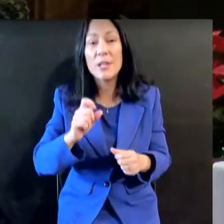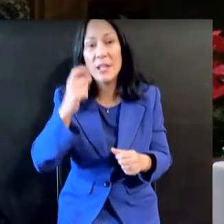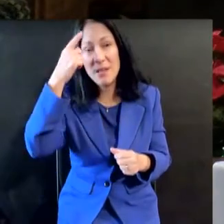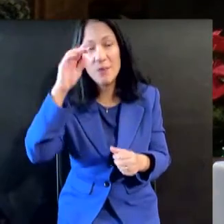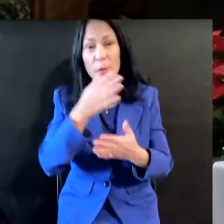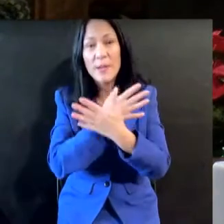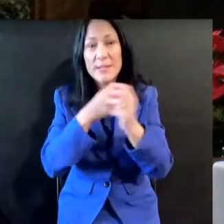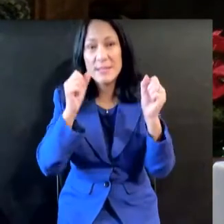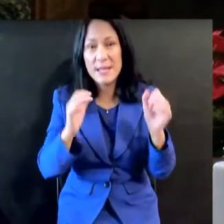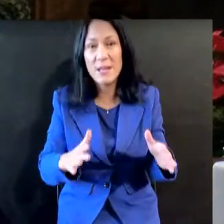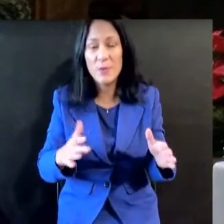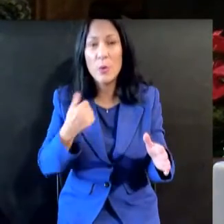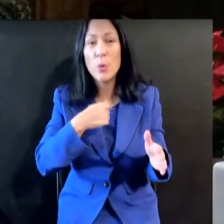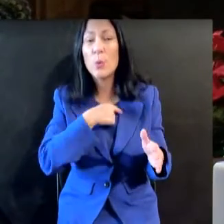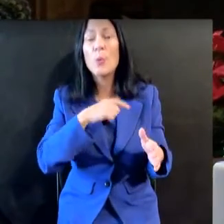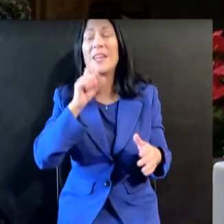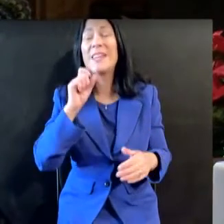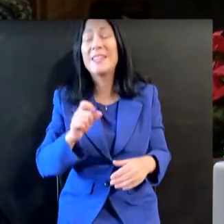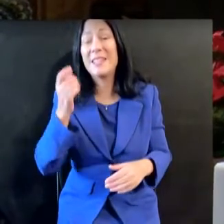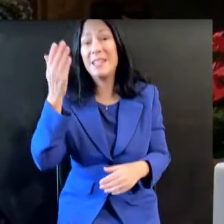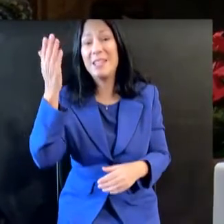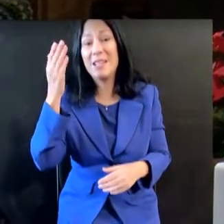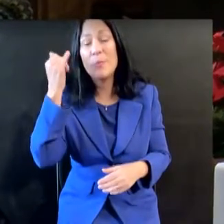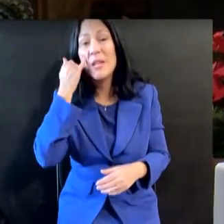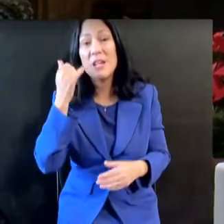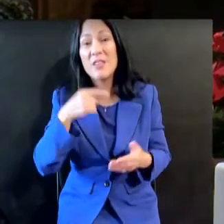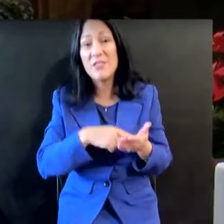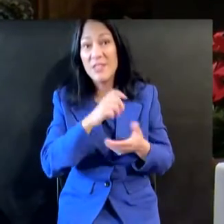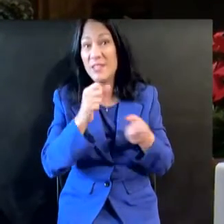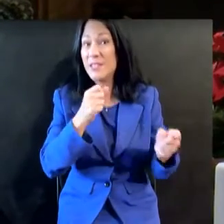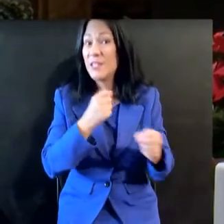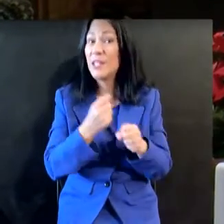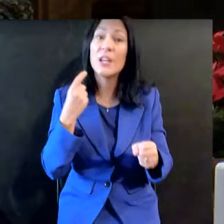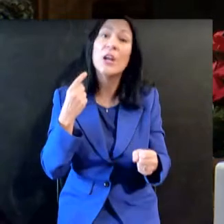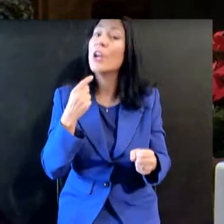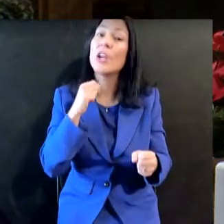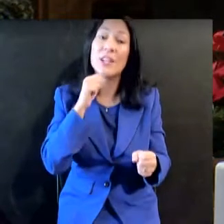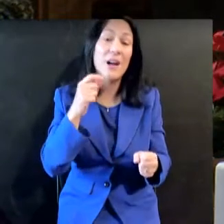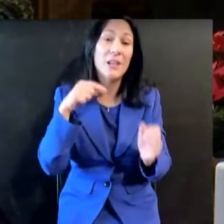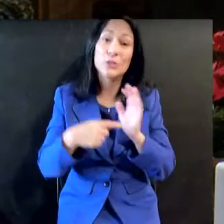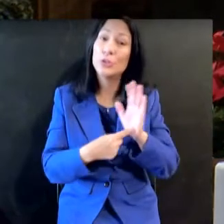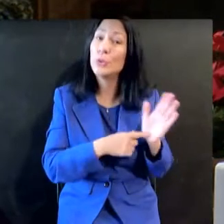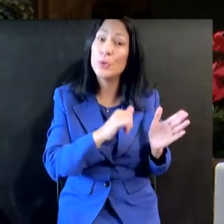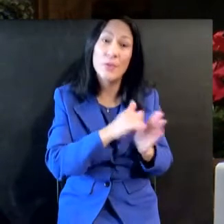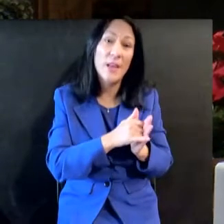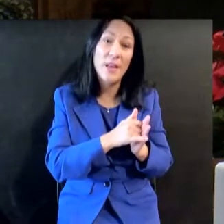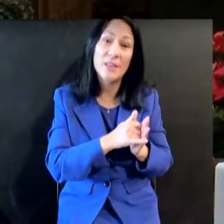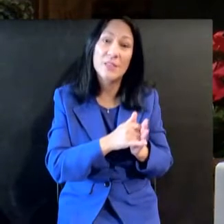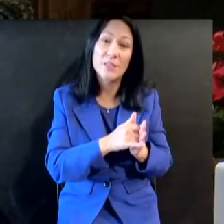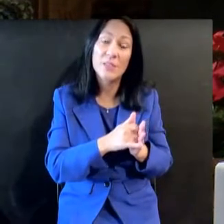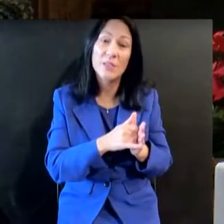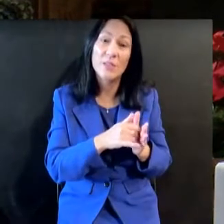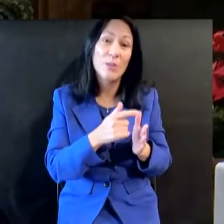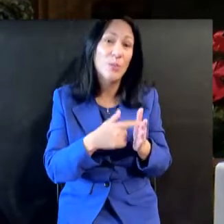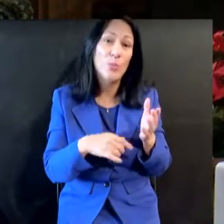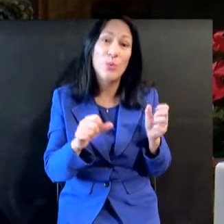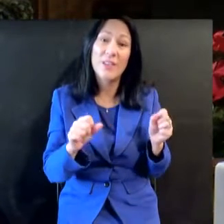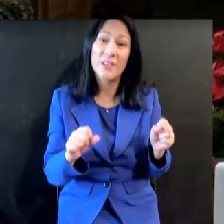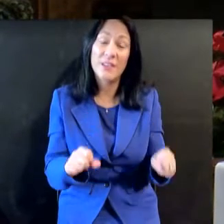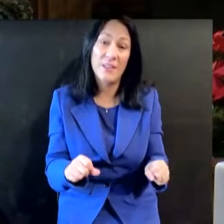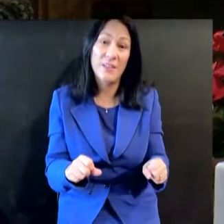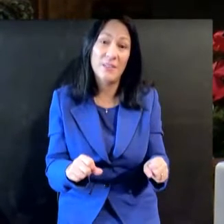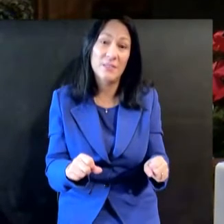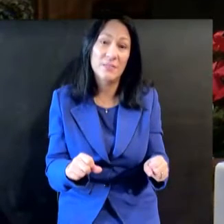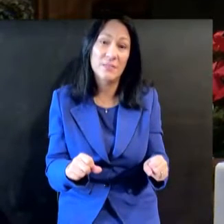him. And if 2020 hasn't shown you that, I don't know what else can.